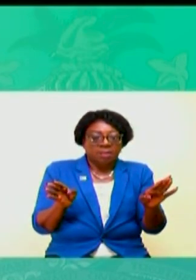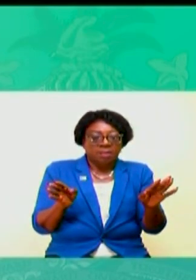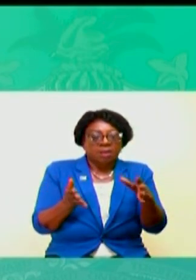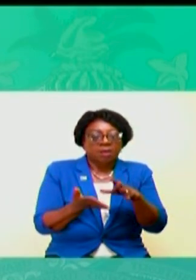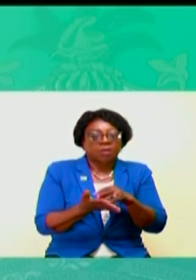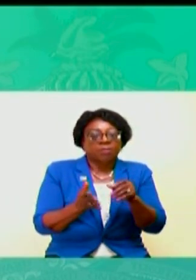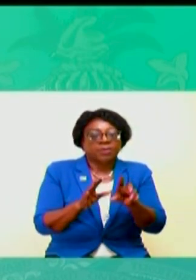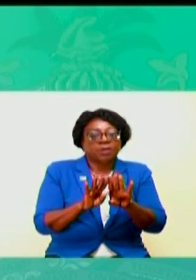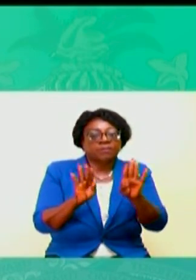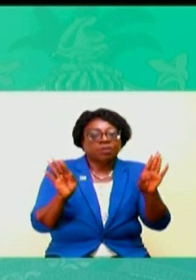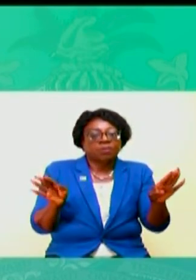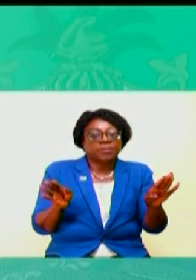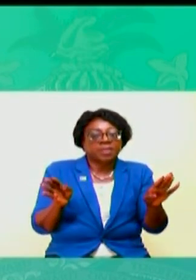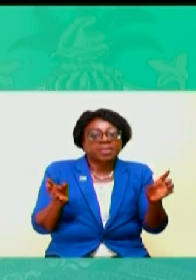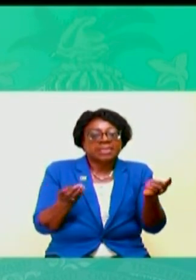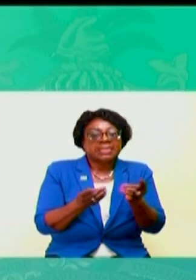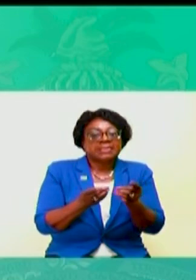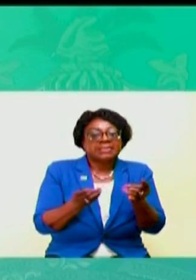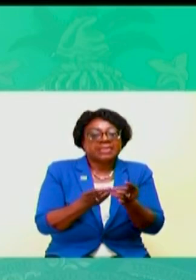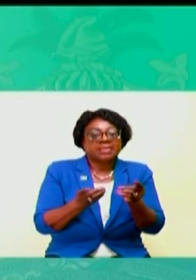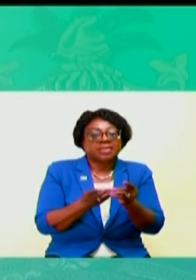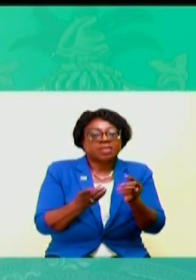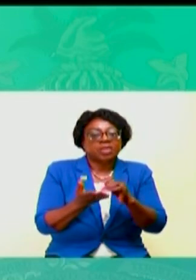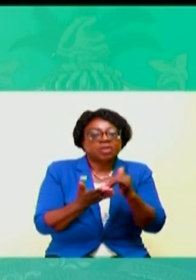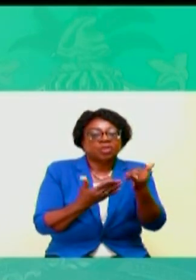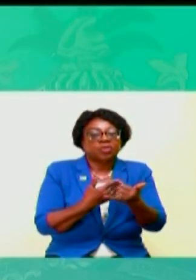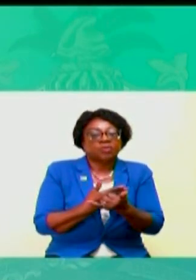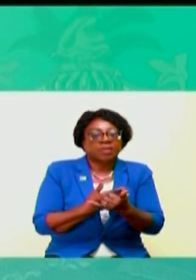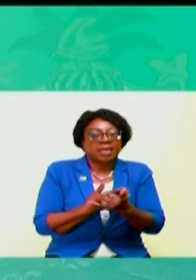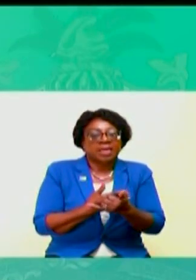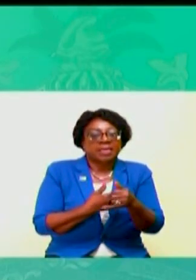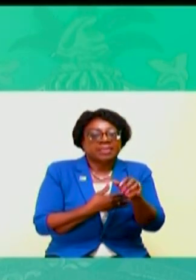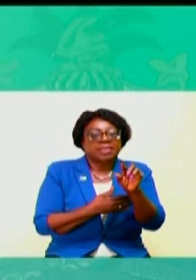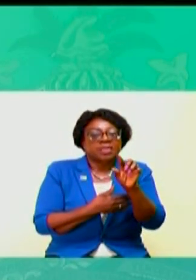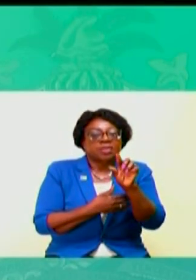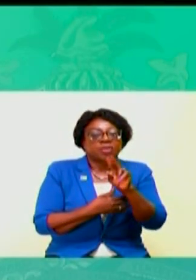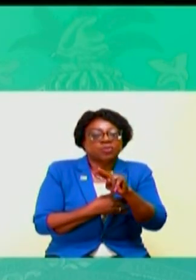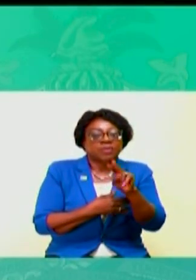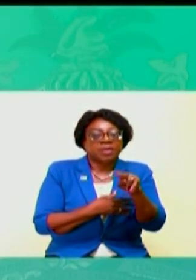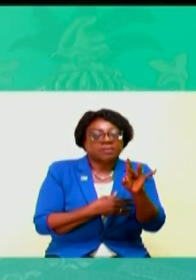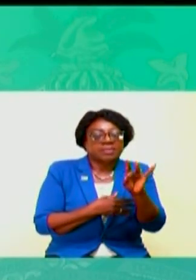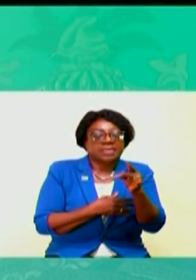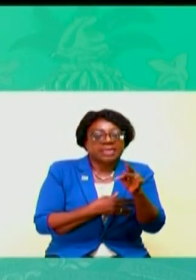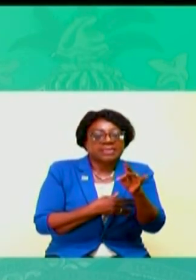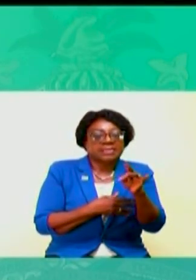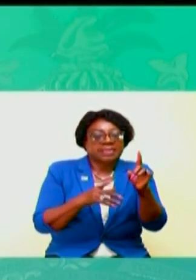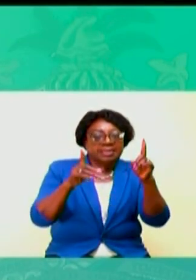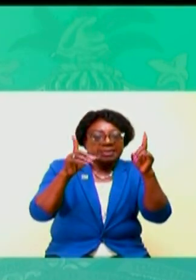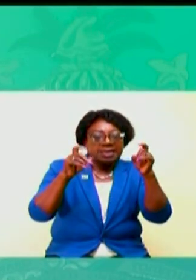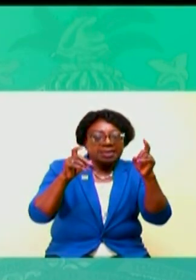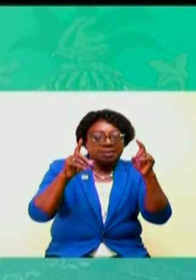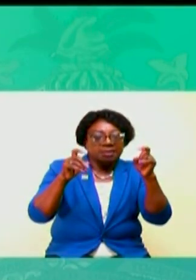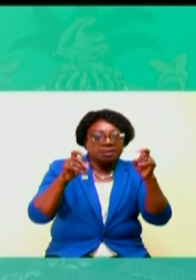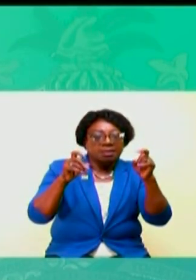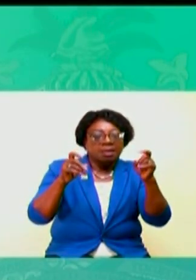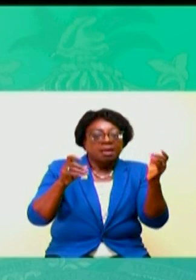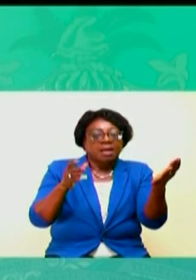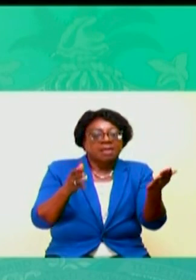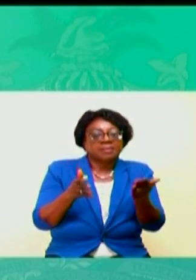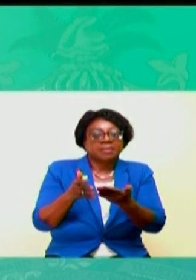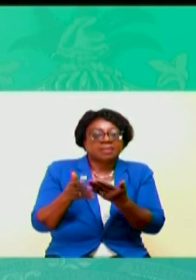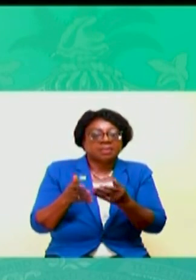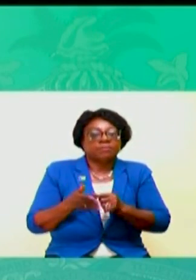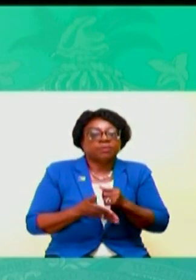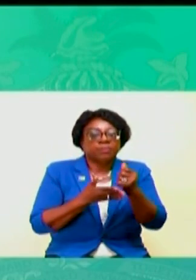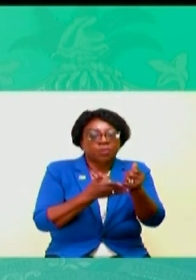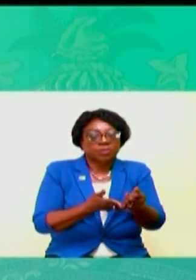A draft offering dated July 2018, titled Unsolicited Proposal for